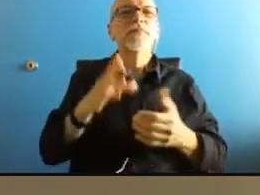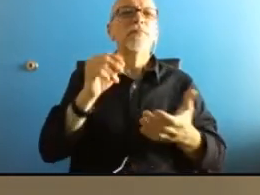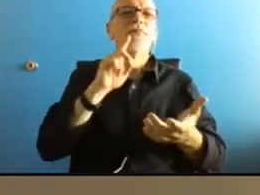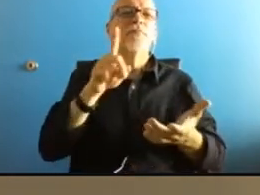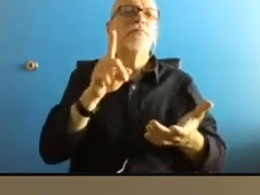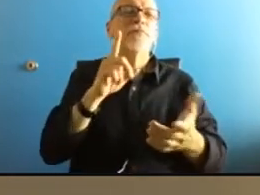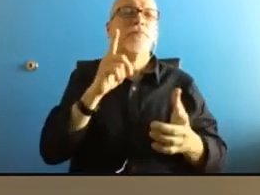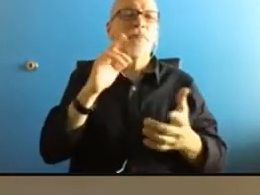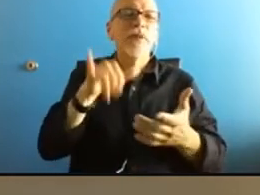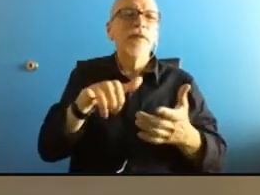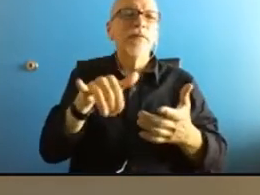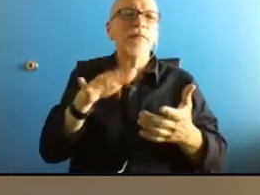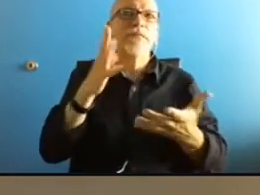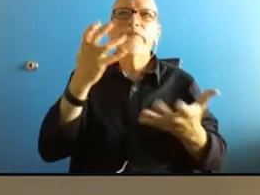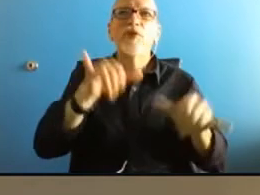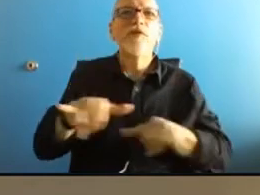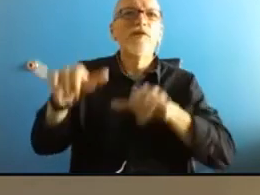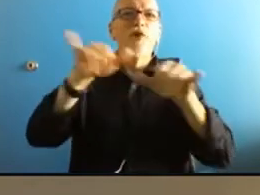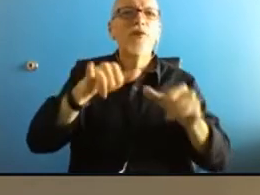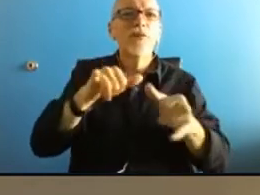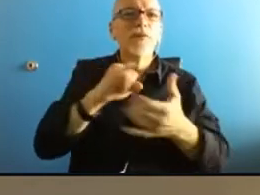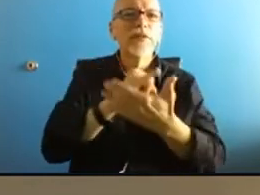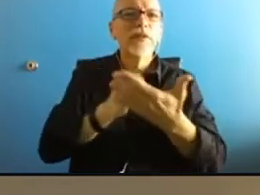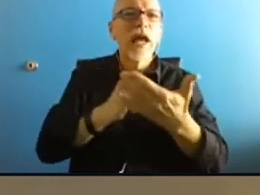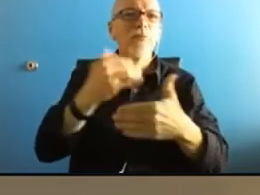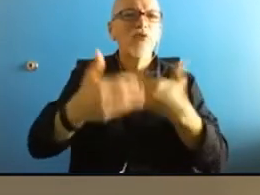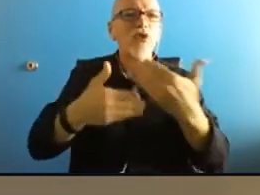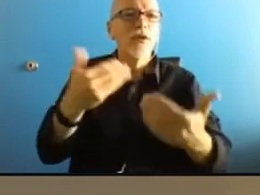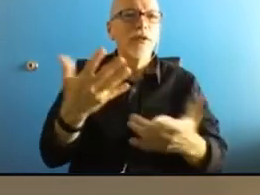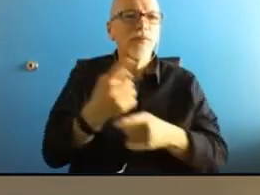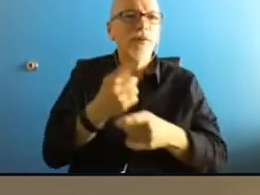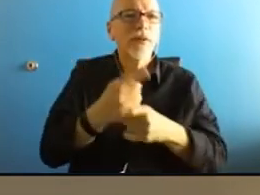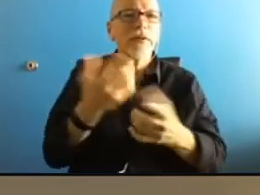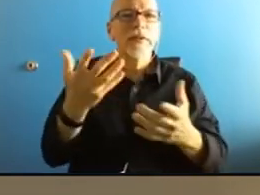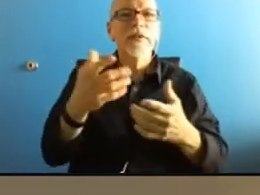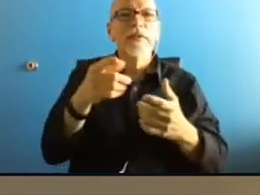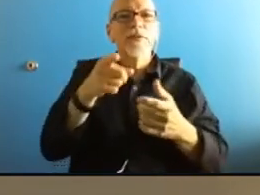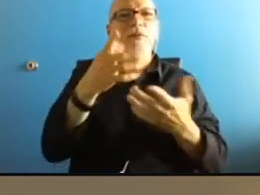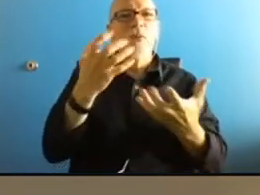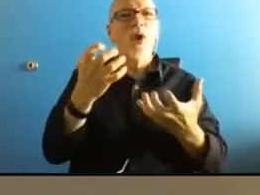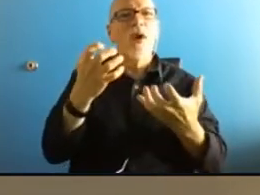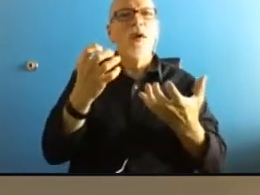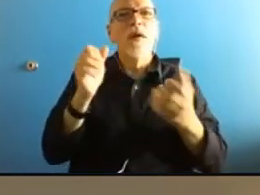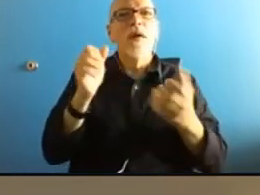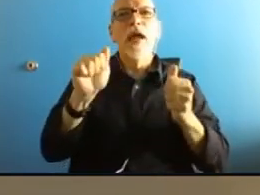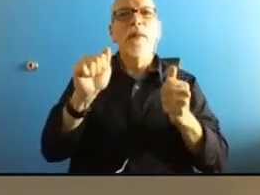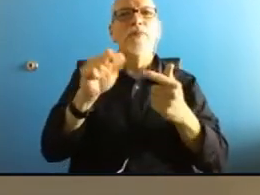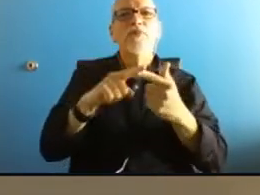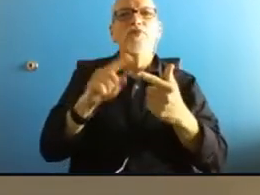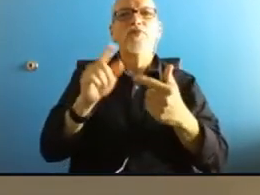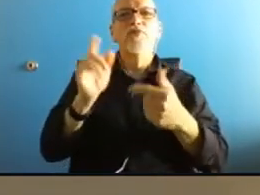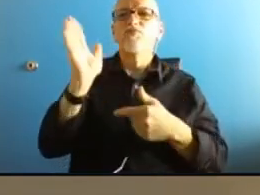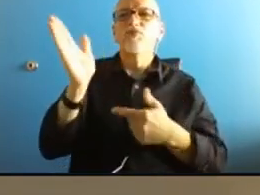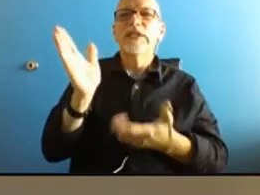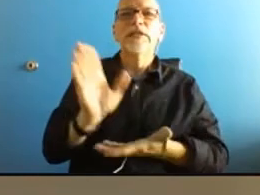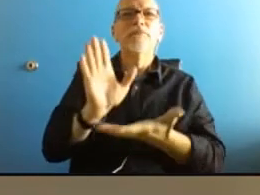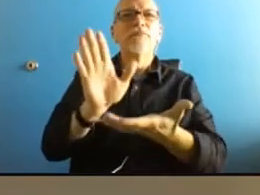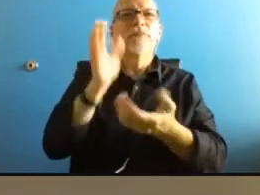the universal design process, right? It's like you want to be able to present information